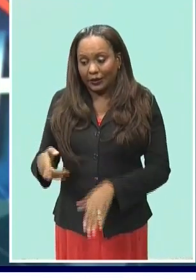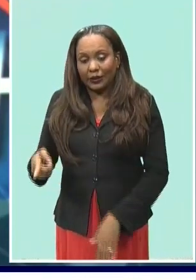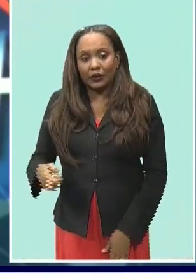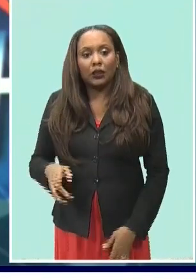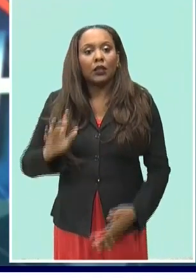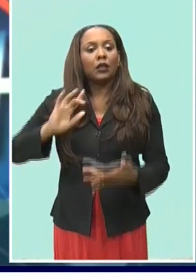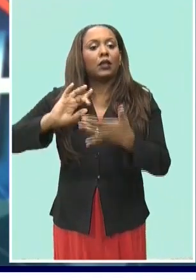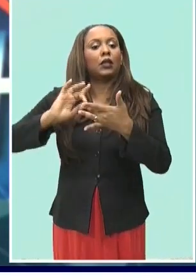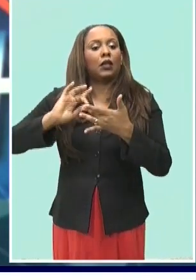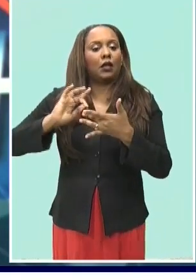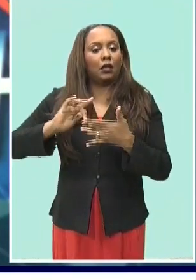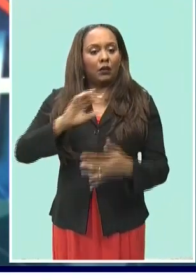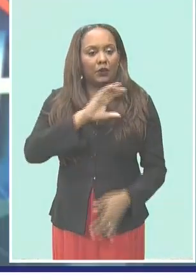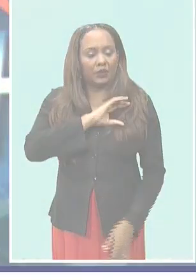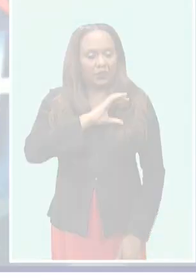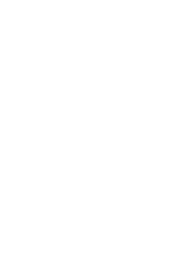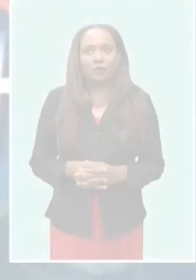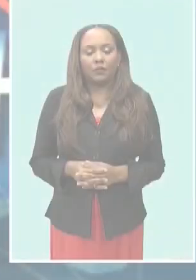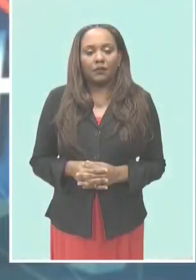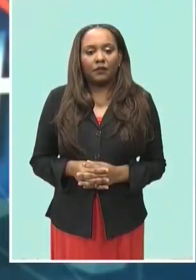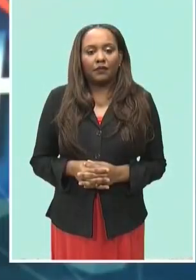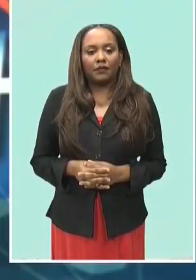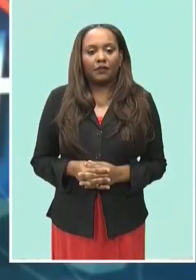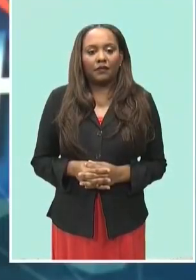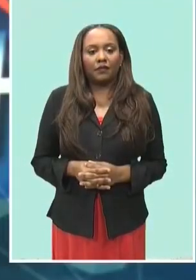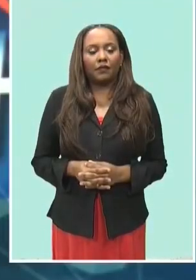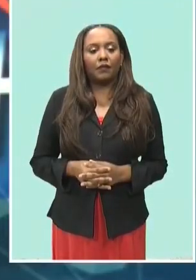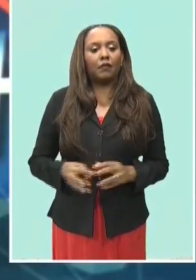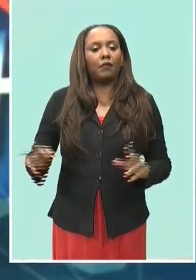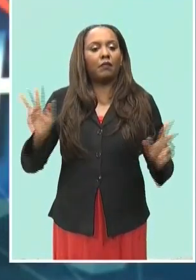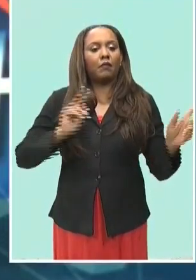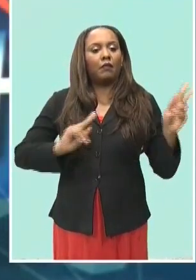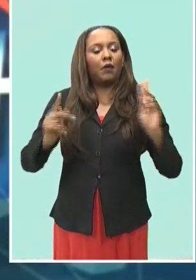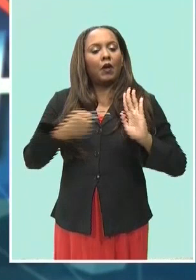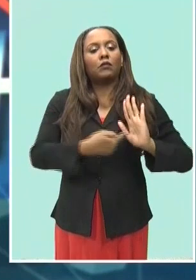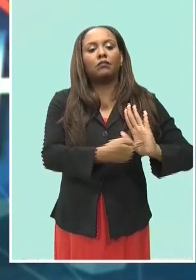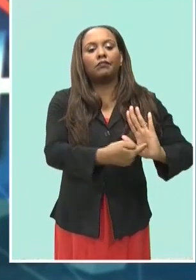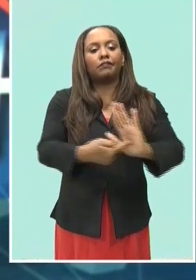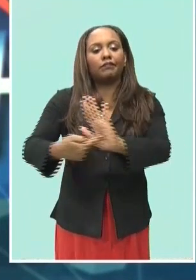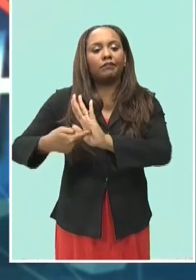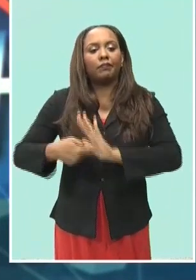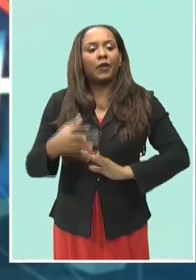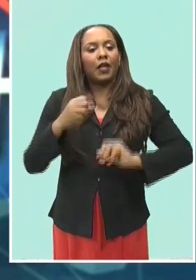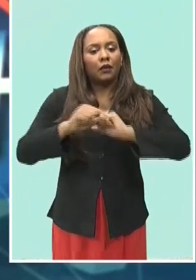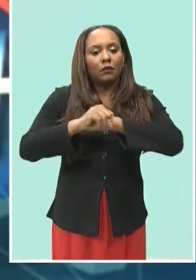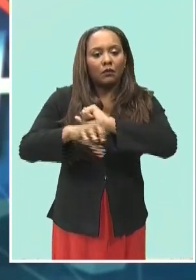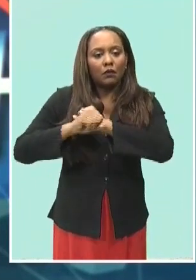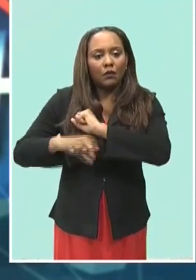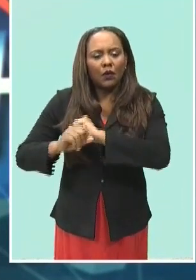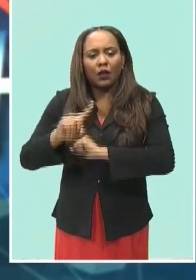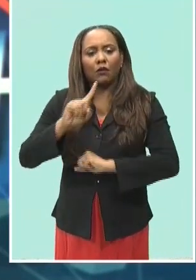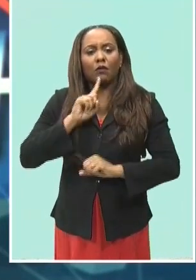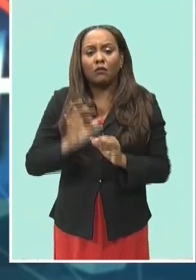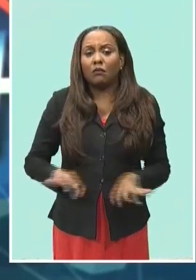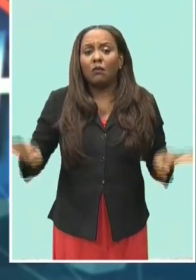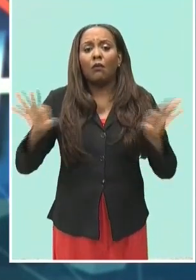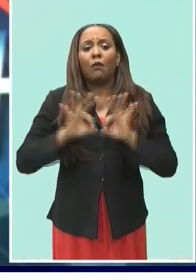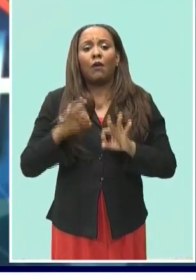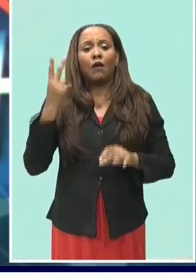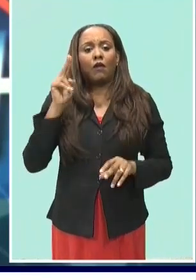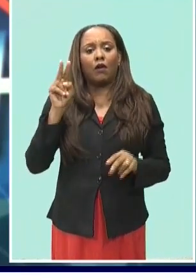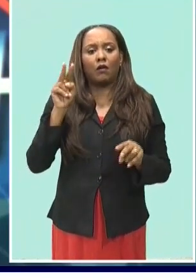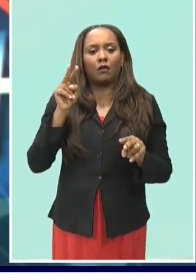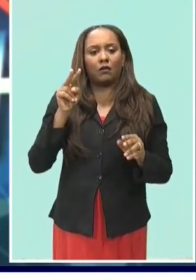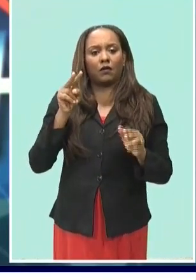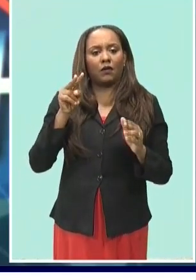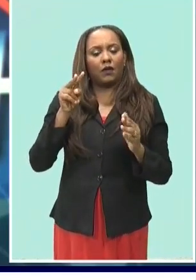to contact the nearest police station. Exposure and promotion is vital for our visual and literary arts especially.